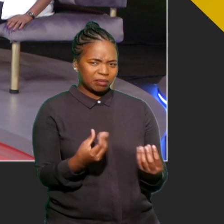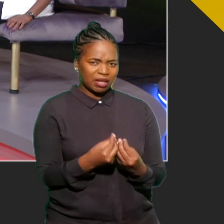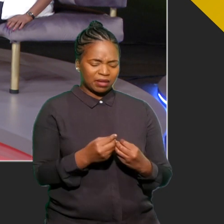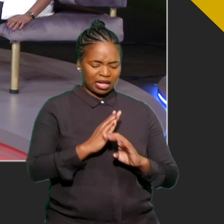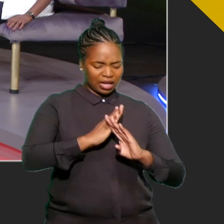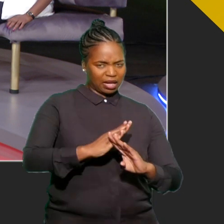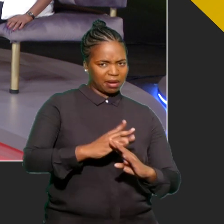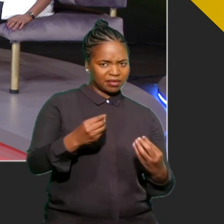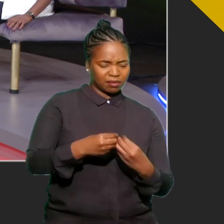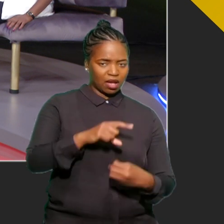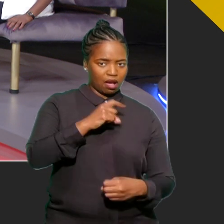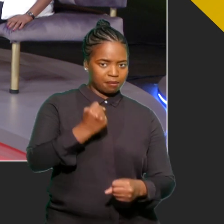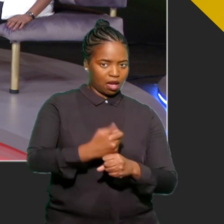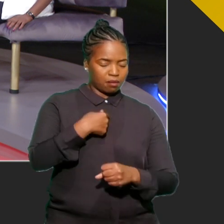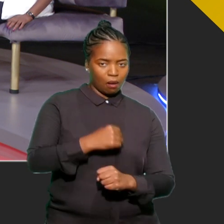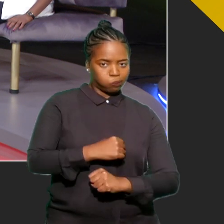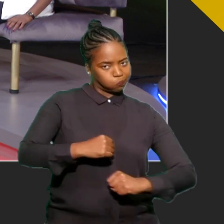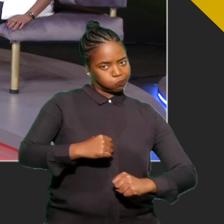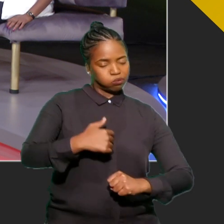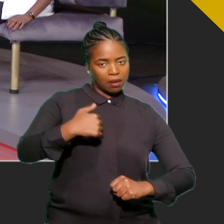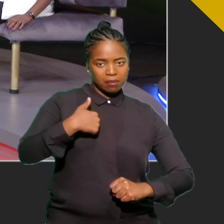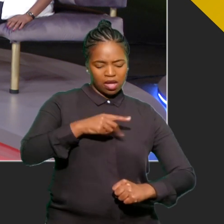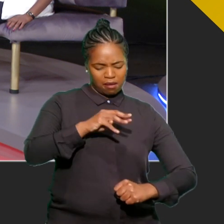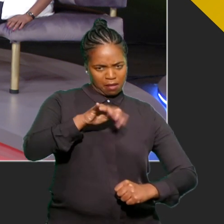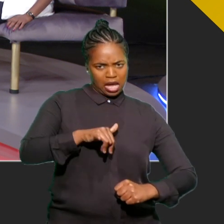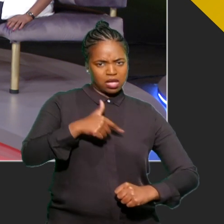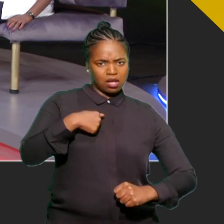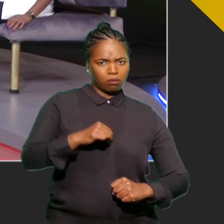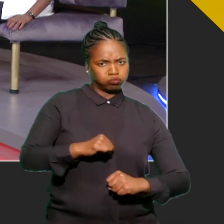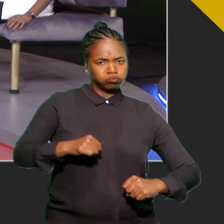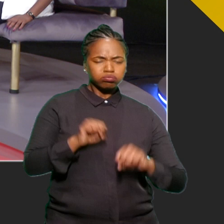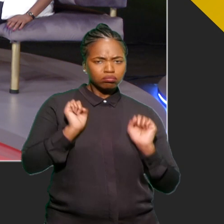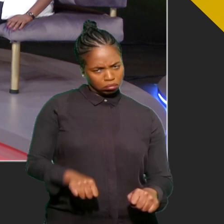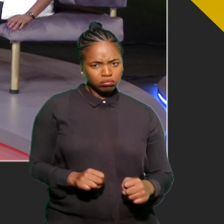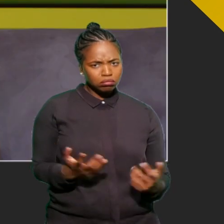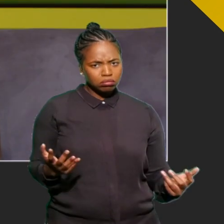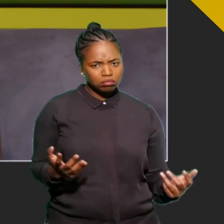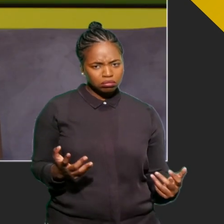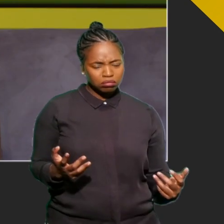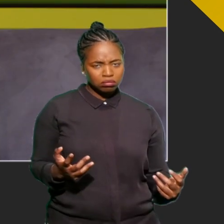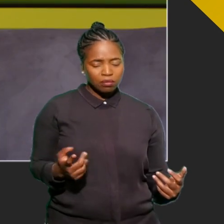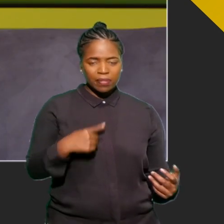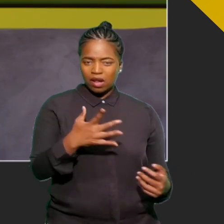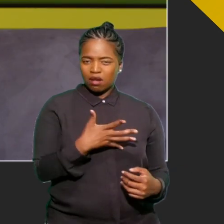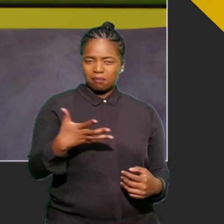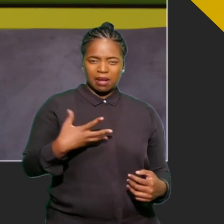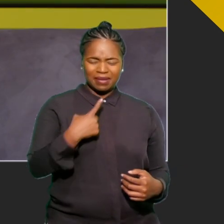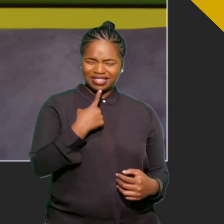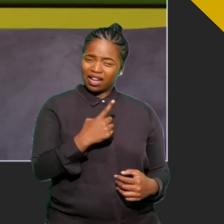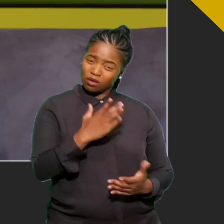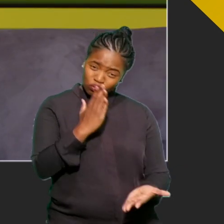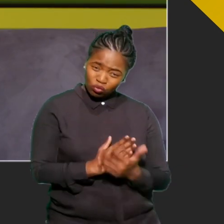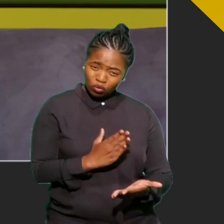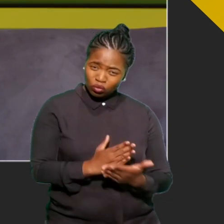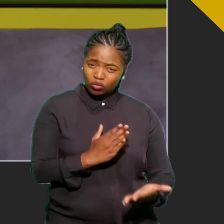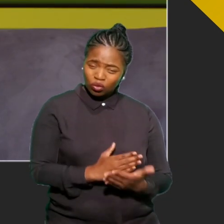the happy. And then we prevent till May. We do more ampa. So we get to be like, but I will prevent.